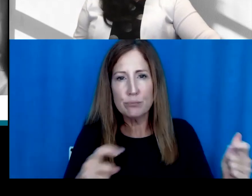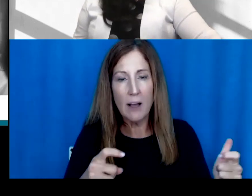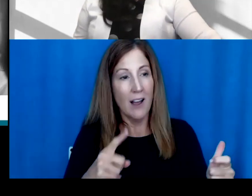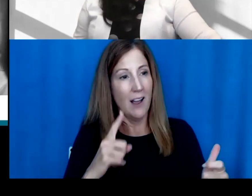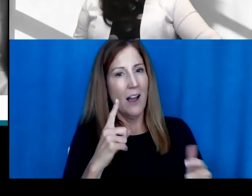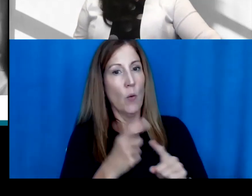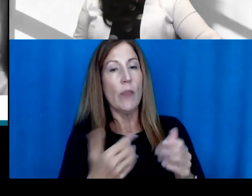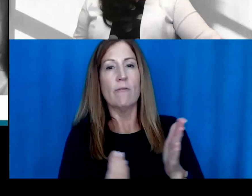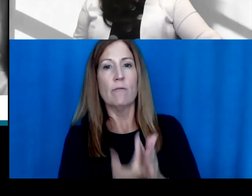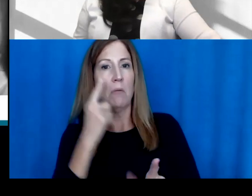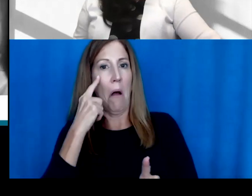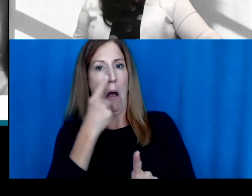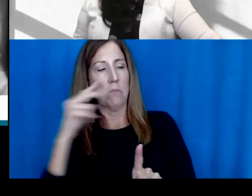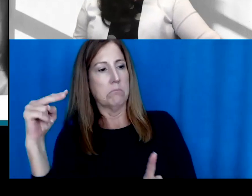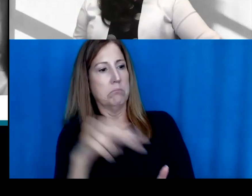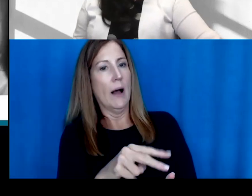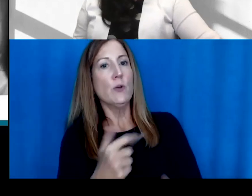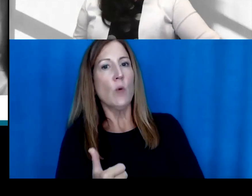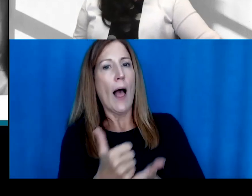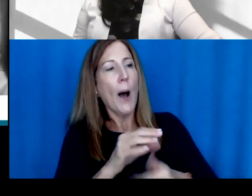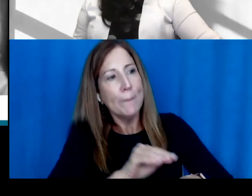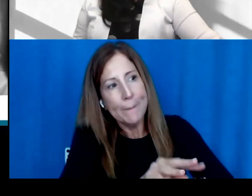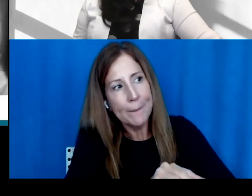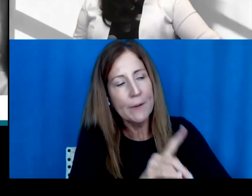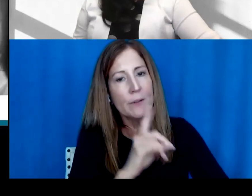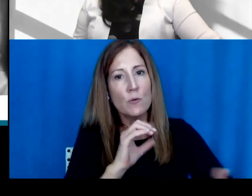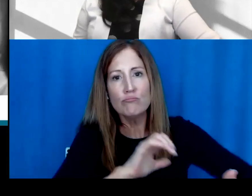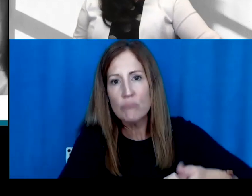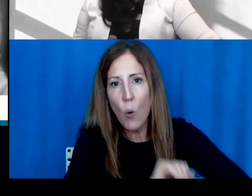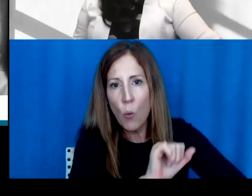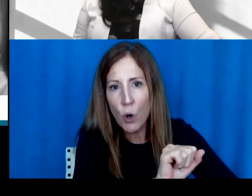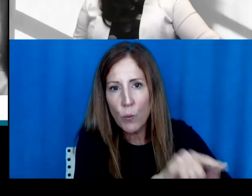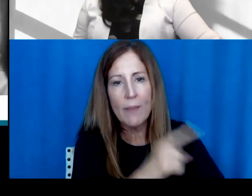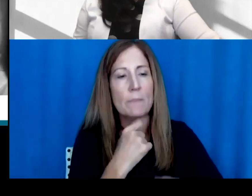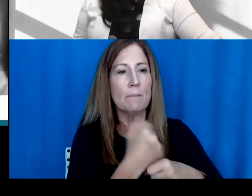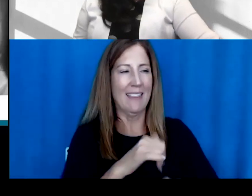opportunity for us to work with them to create a safe workplace